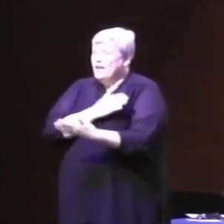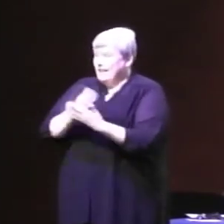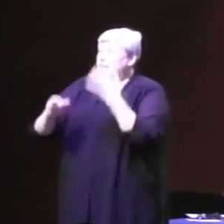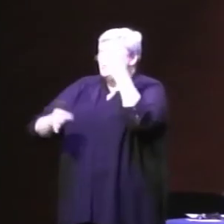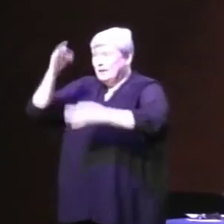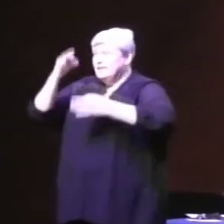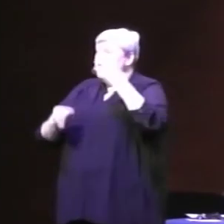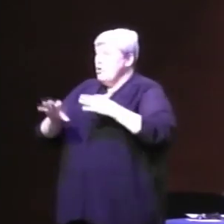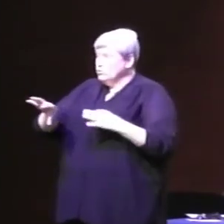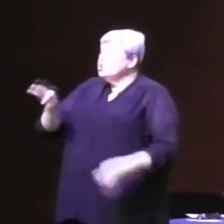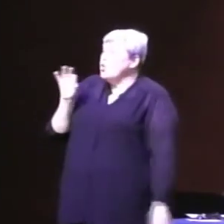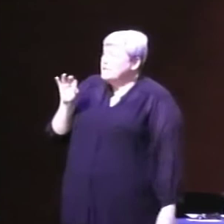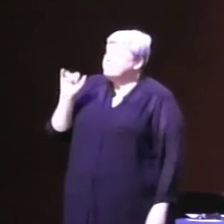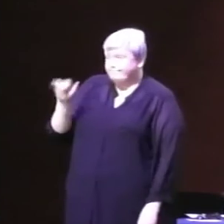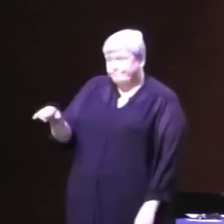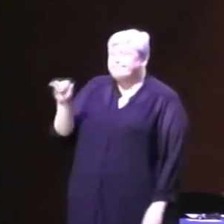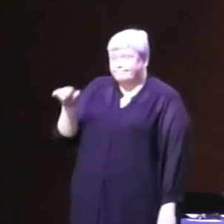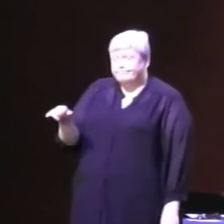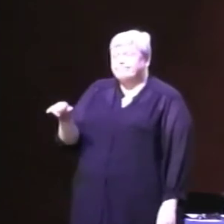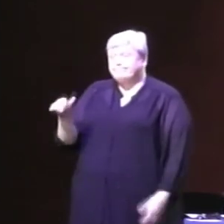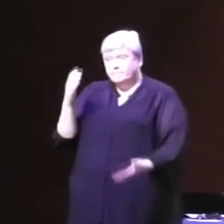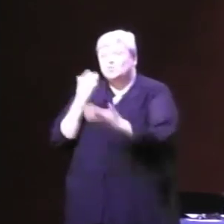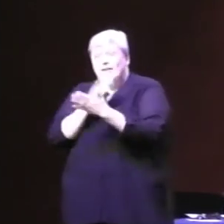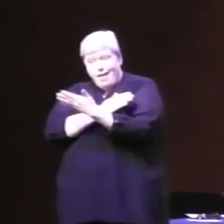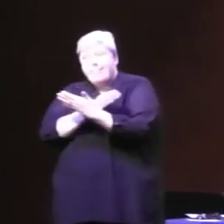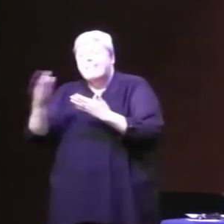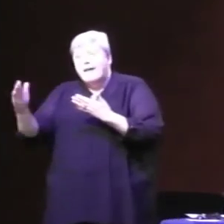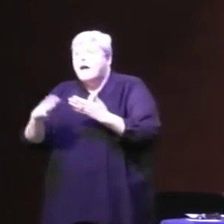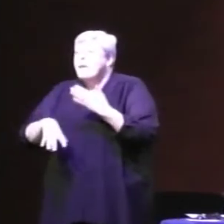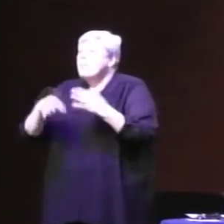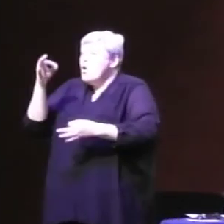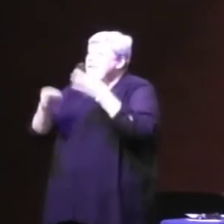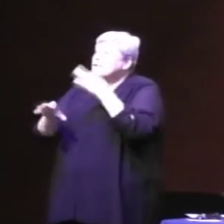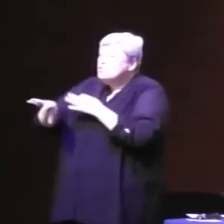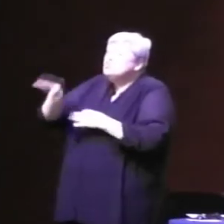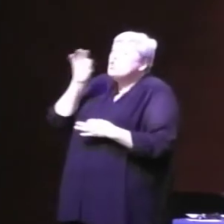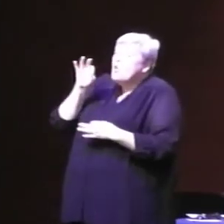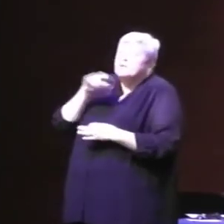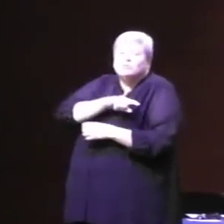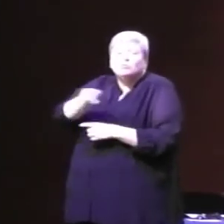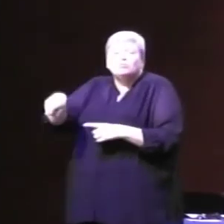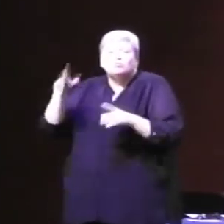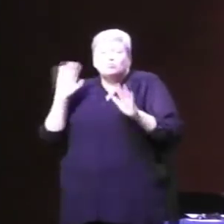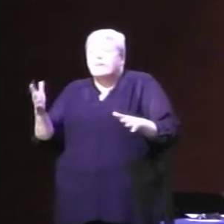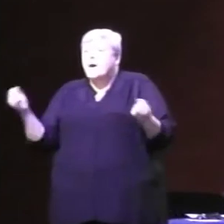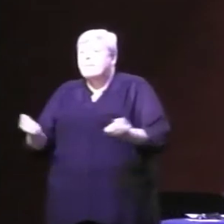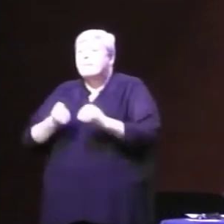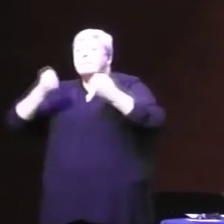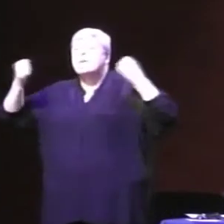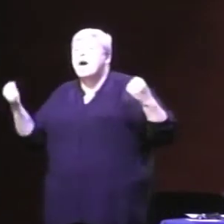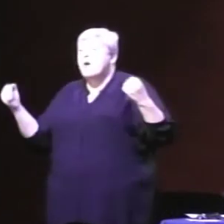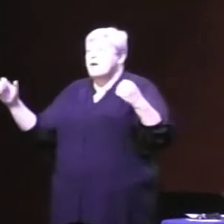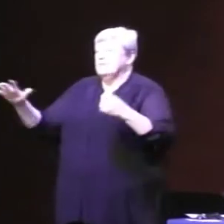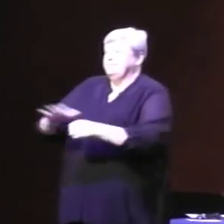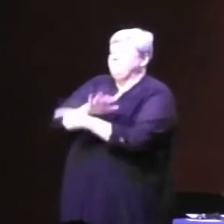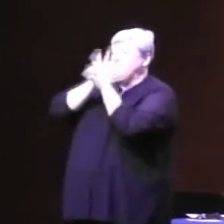political choice. It is a clear political choice by those who have to wield their power over those who